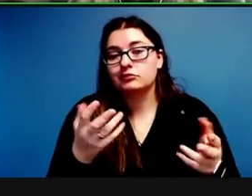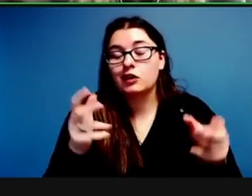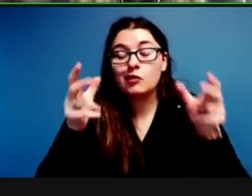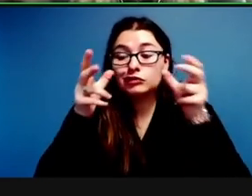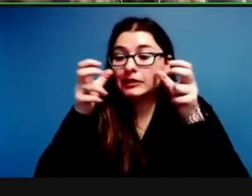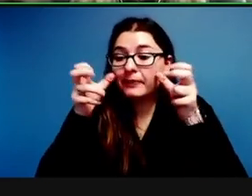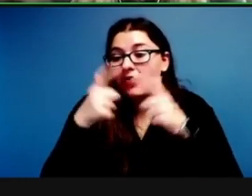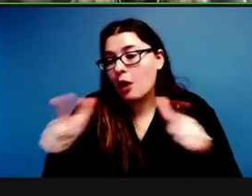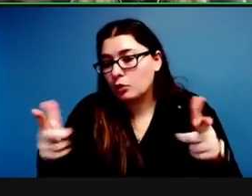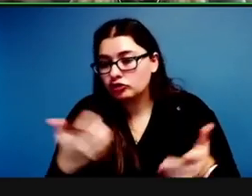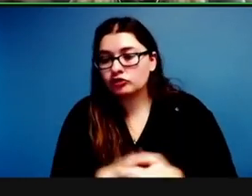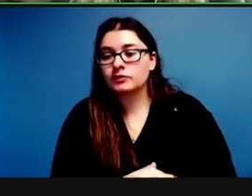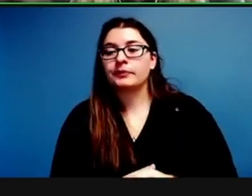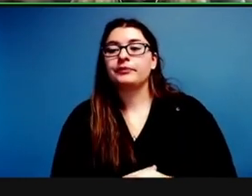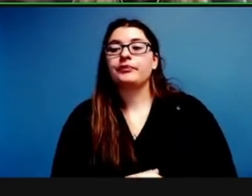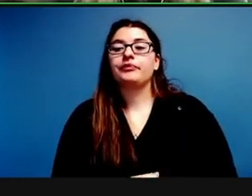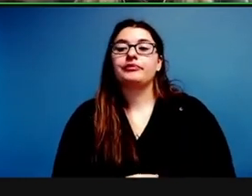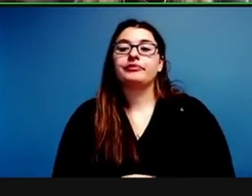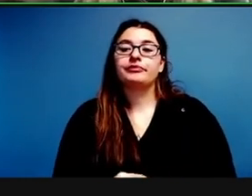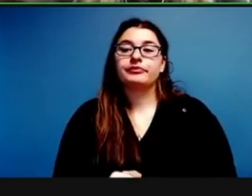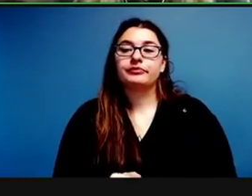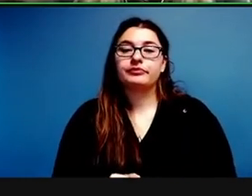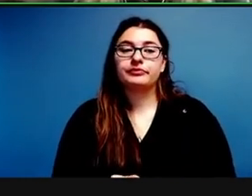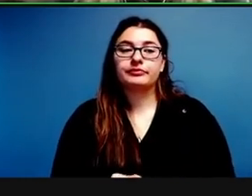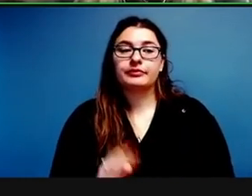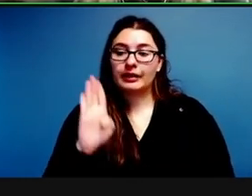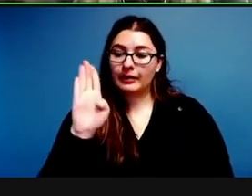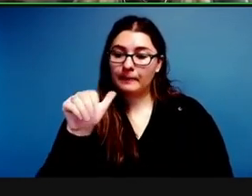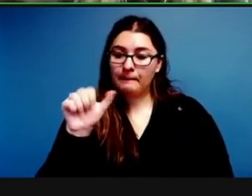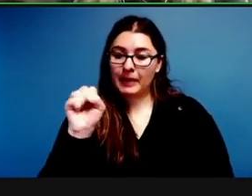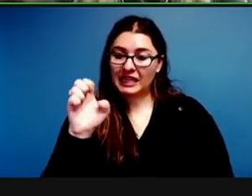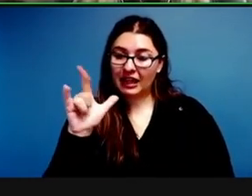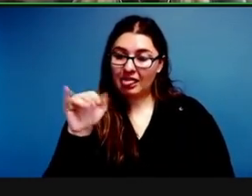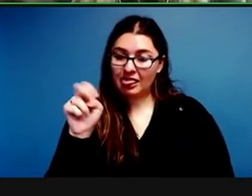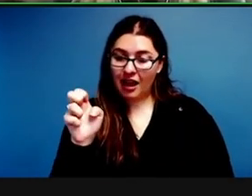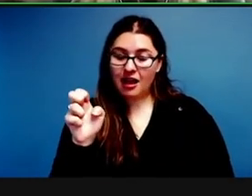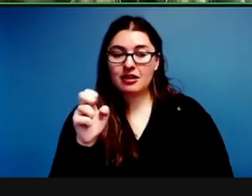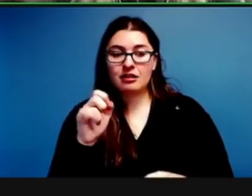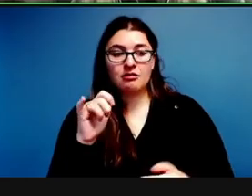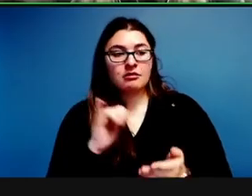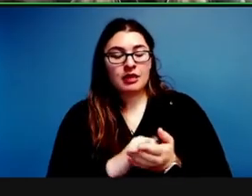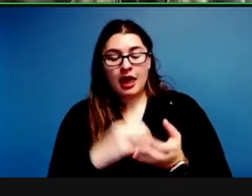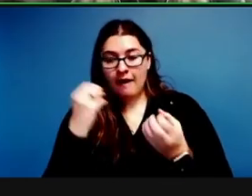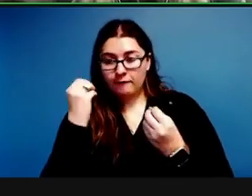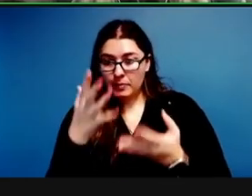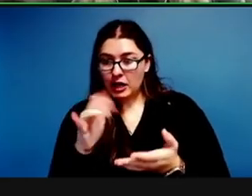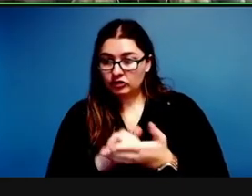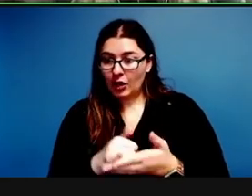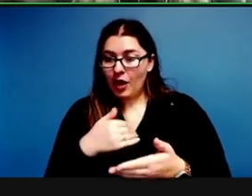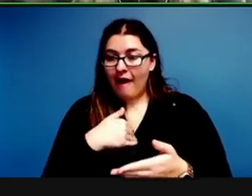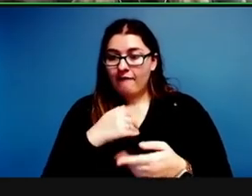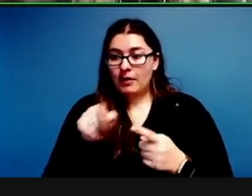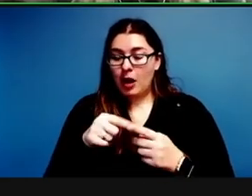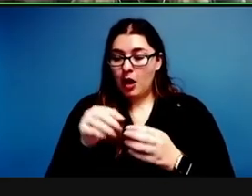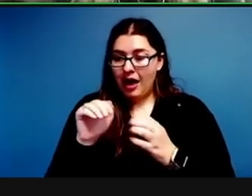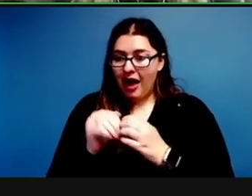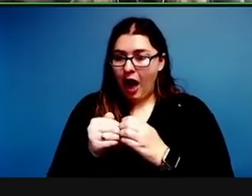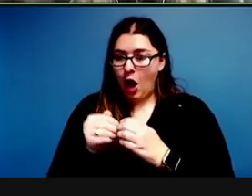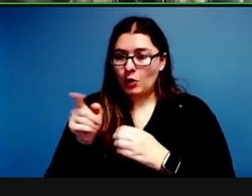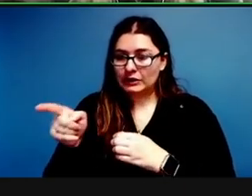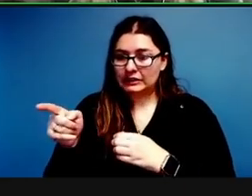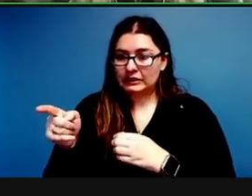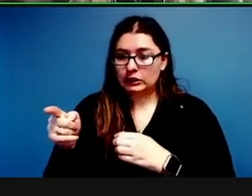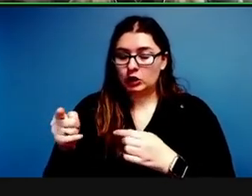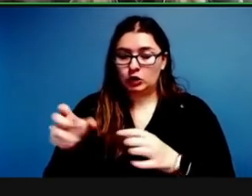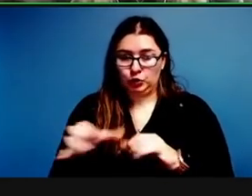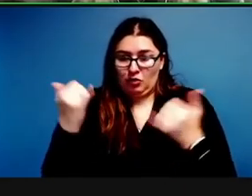receptive language, the baseline, that information that we had about how William's performing